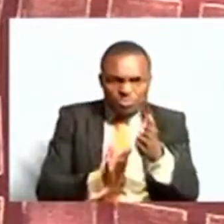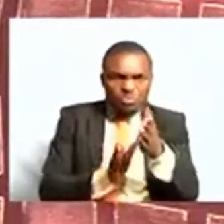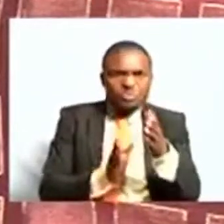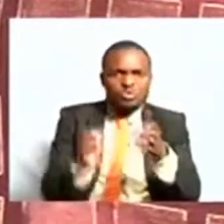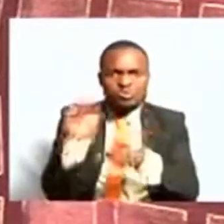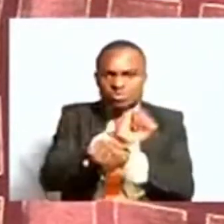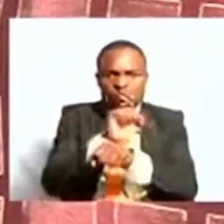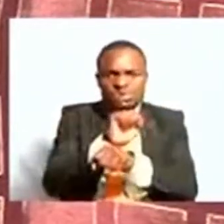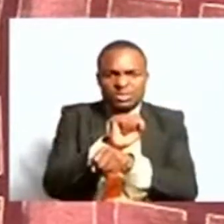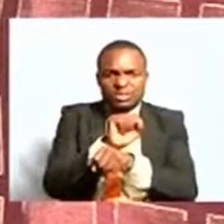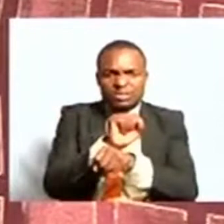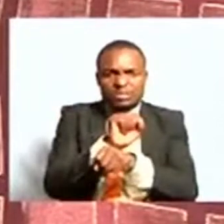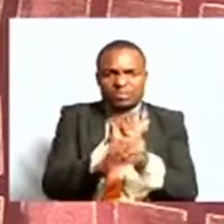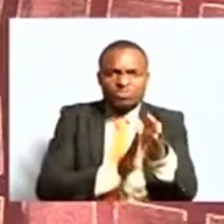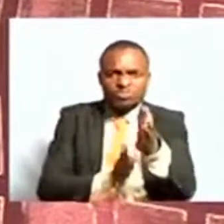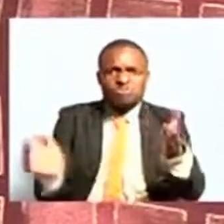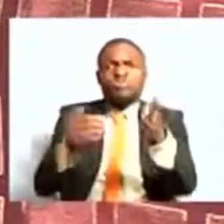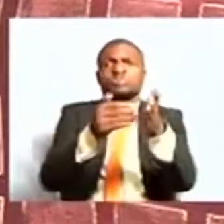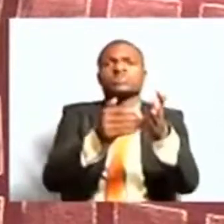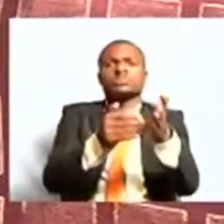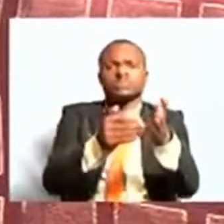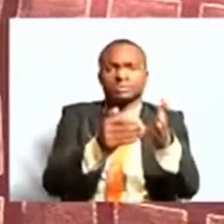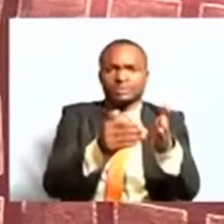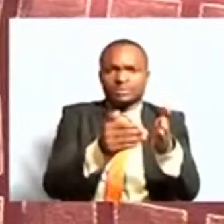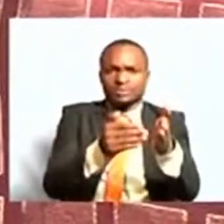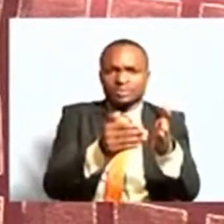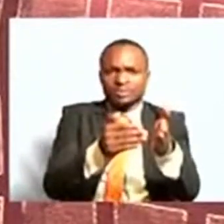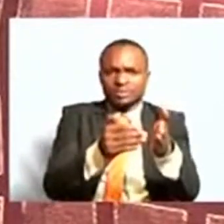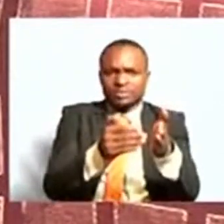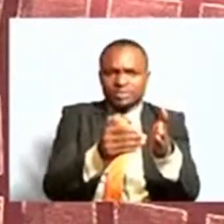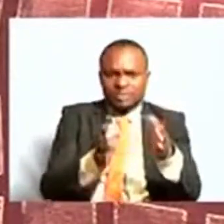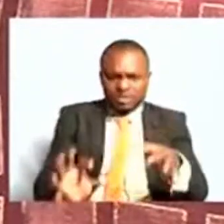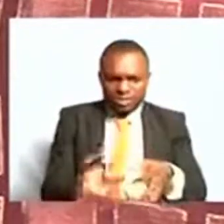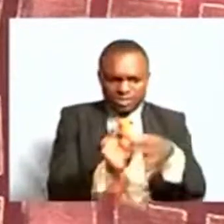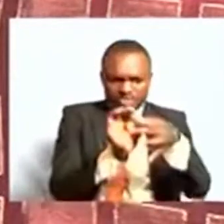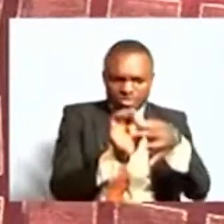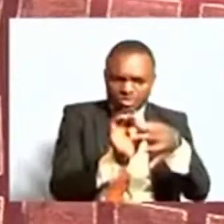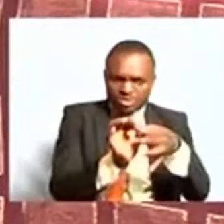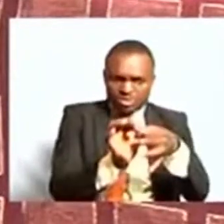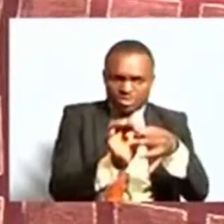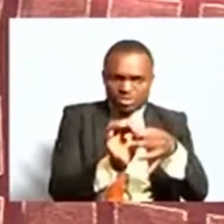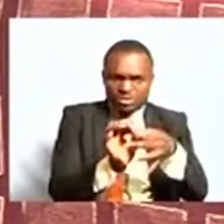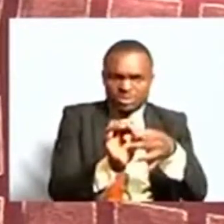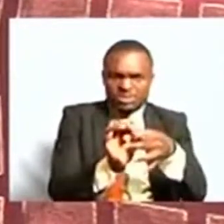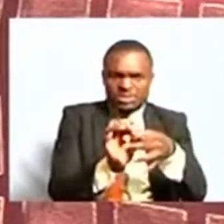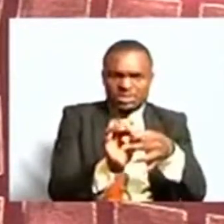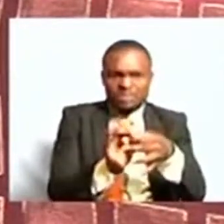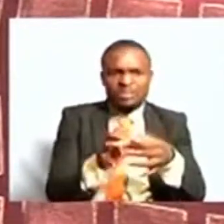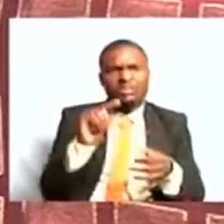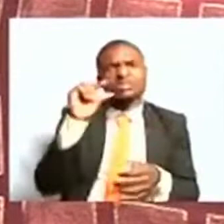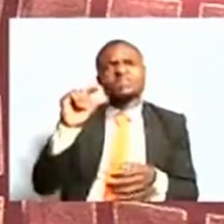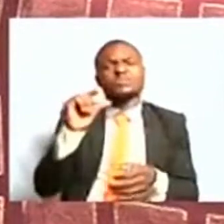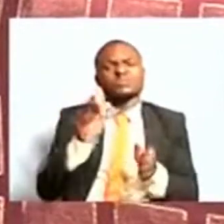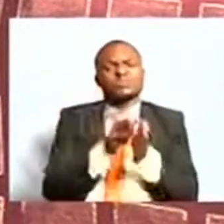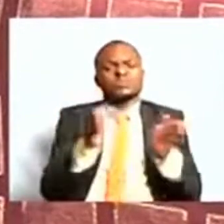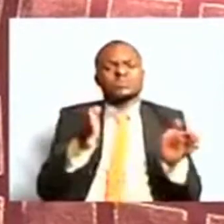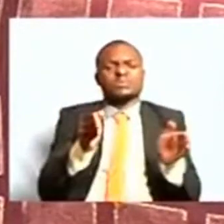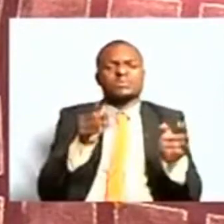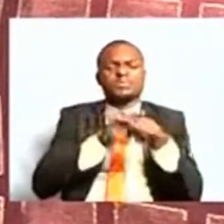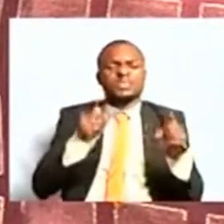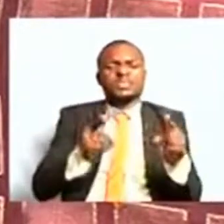driving and then somebody suddenly joins into a small opening, just squeezing themselves there. So